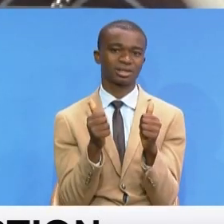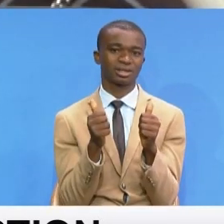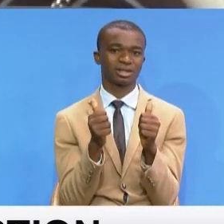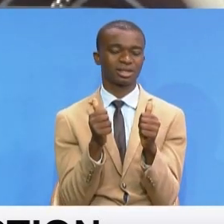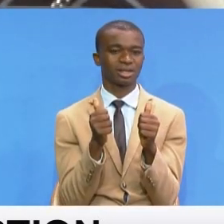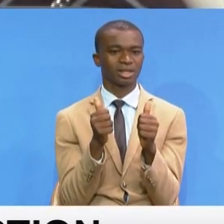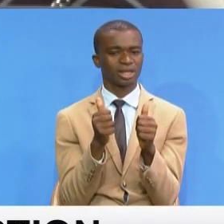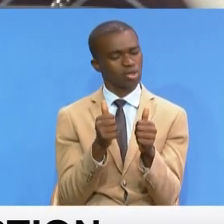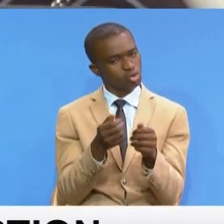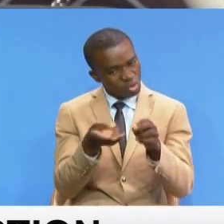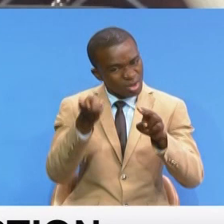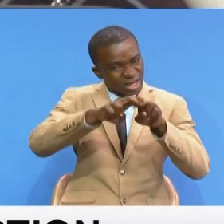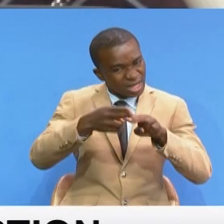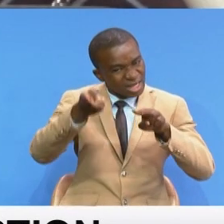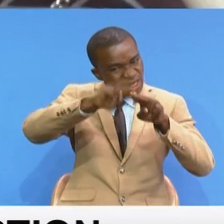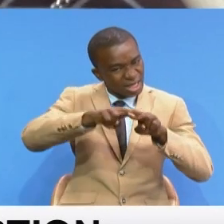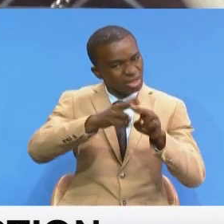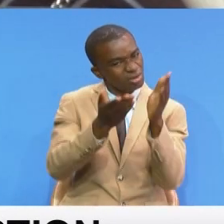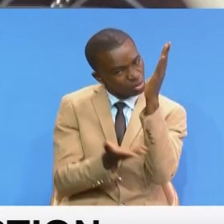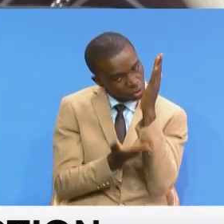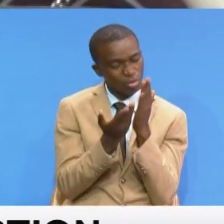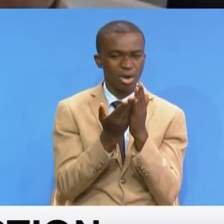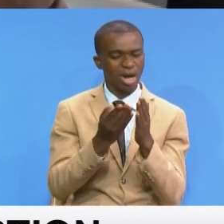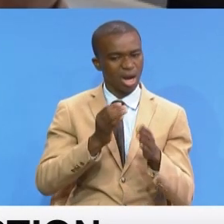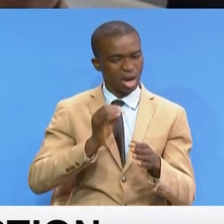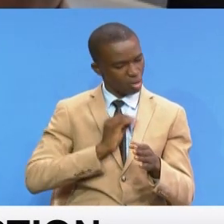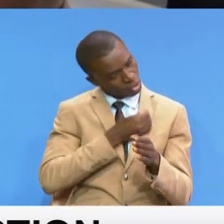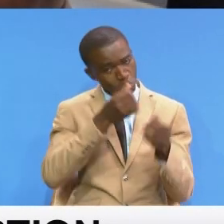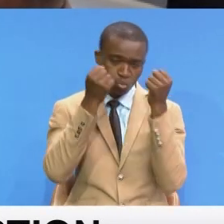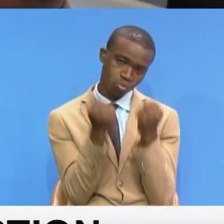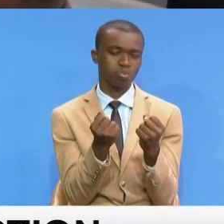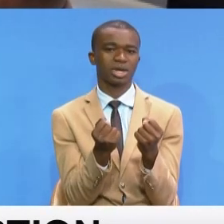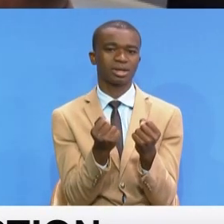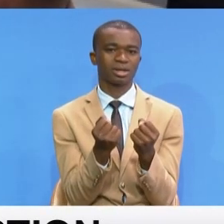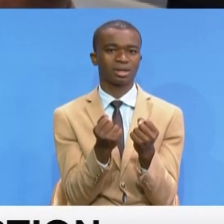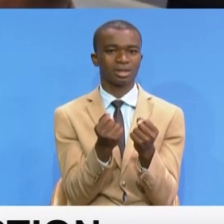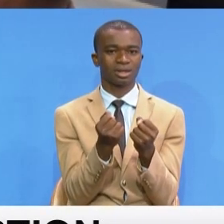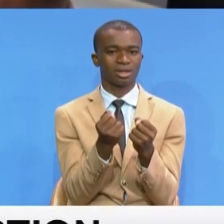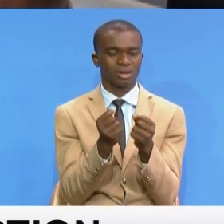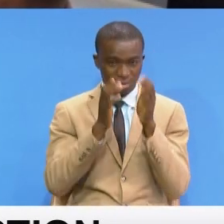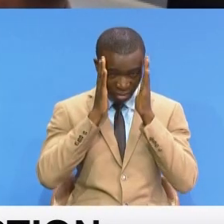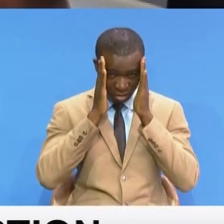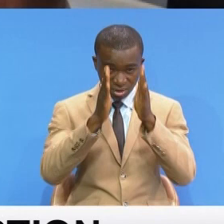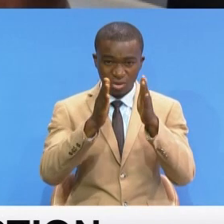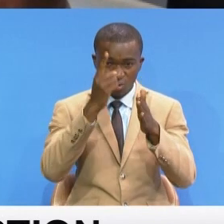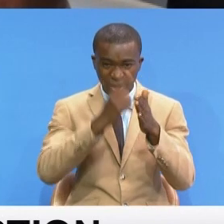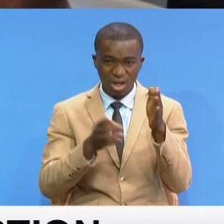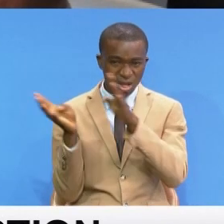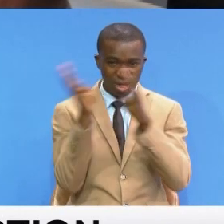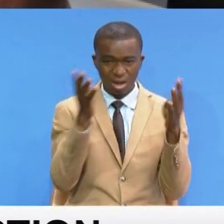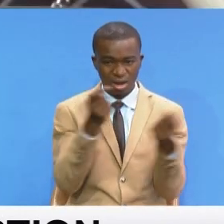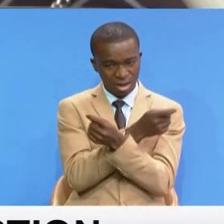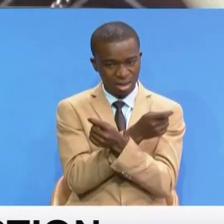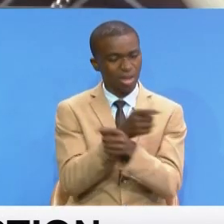to improve our resilience towards climate